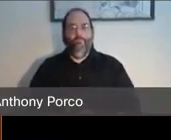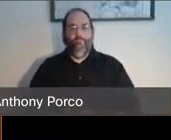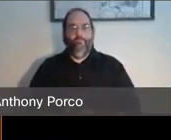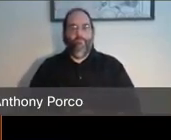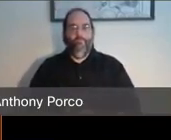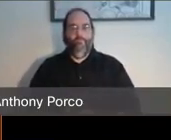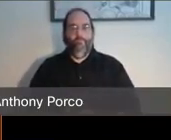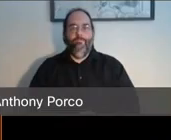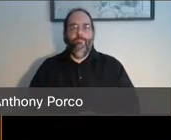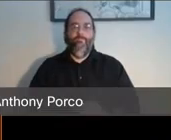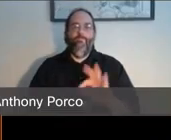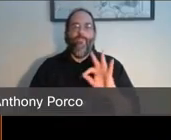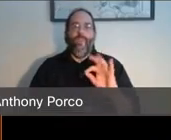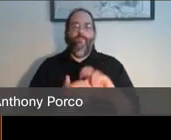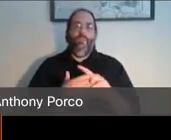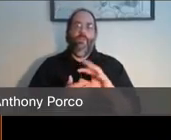F, focus.